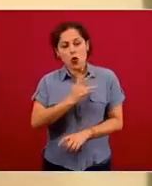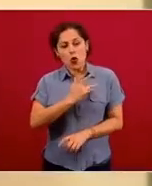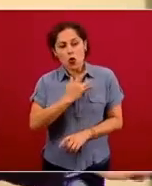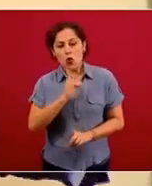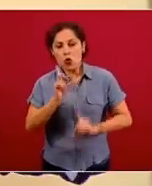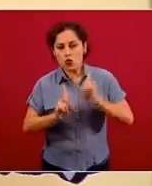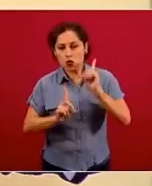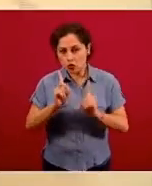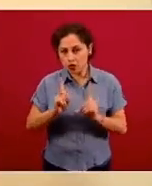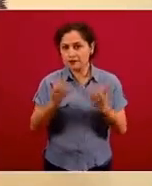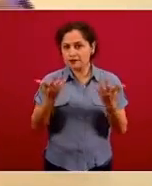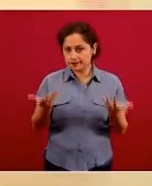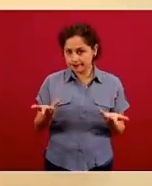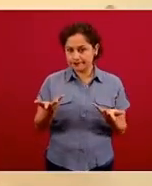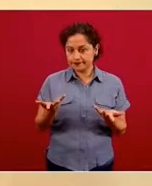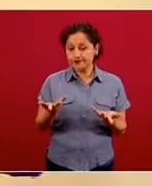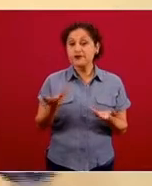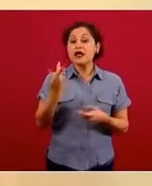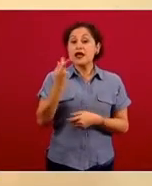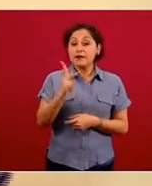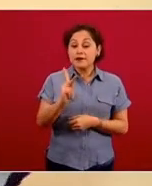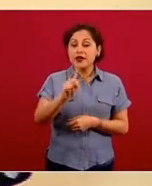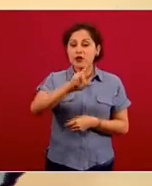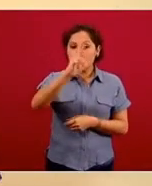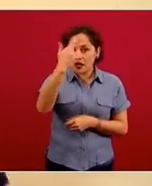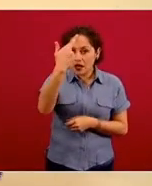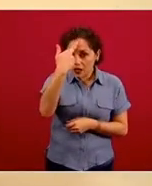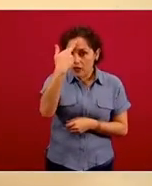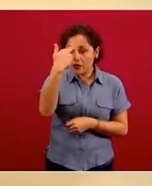compared to those people who present the symptoms.